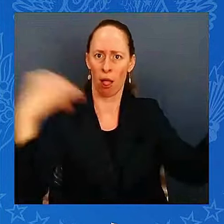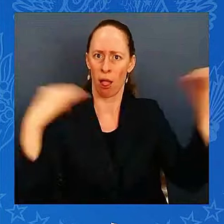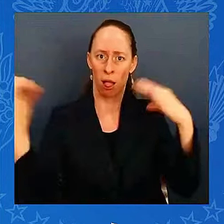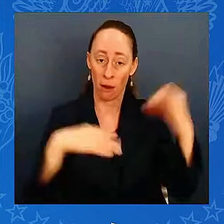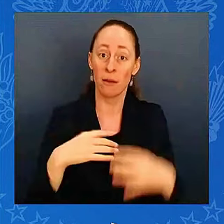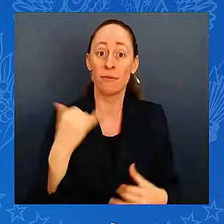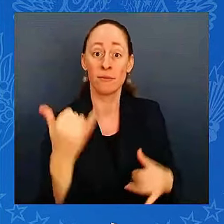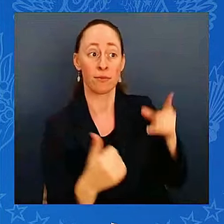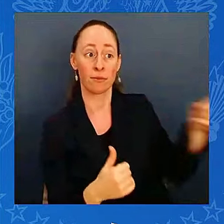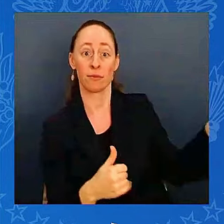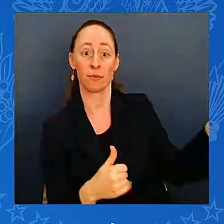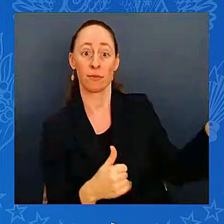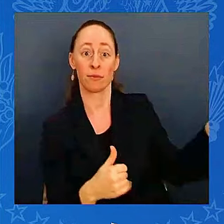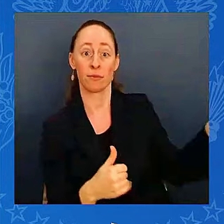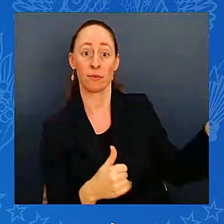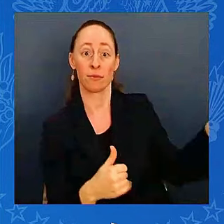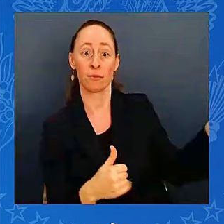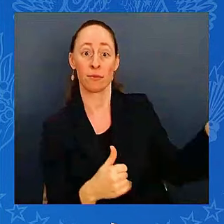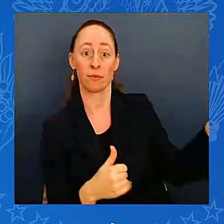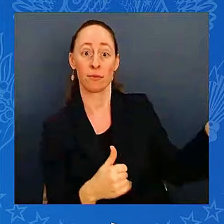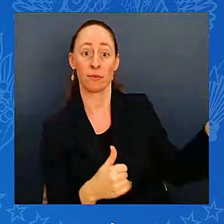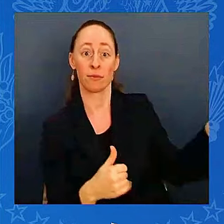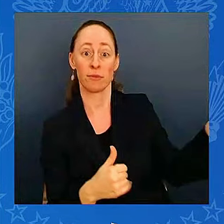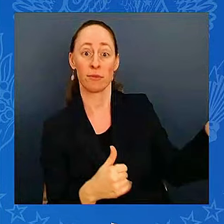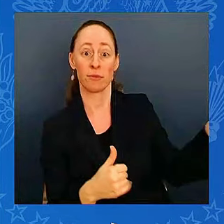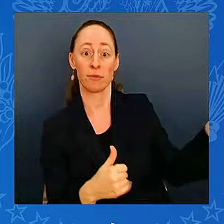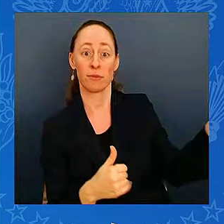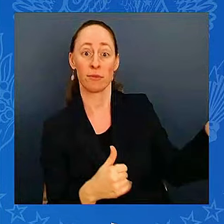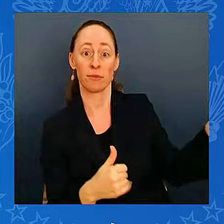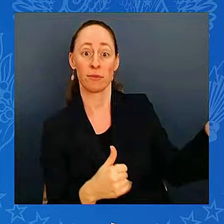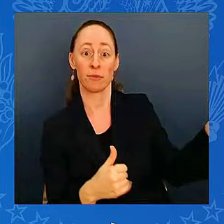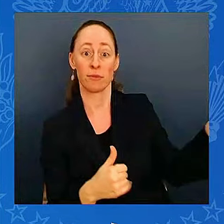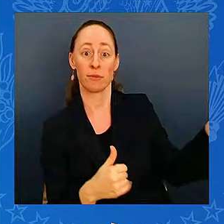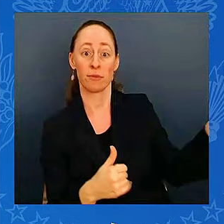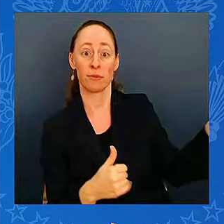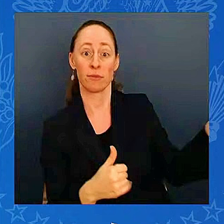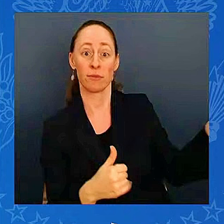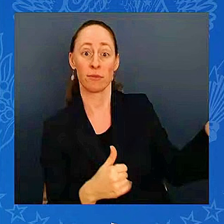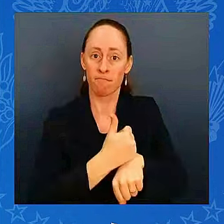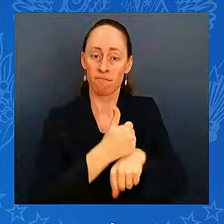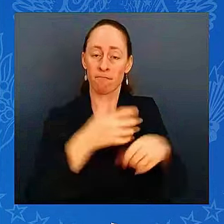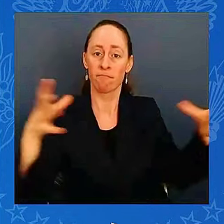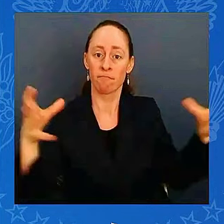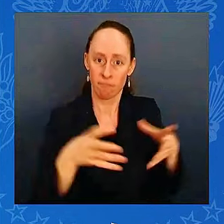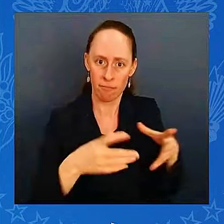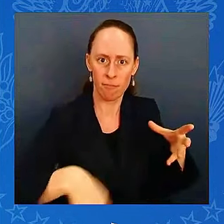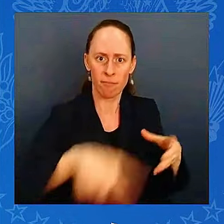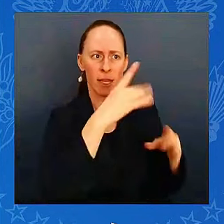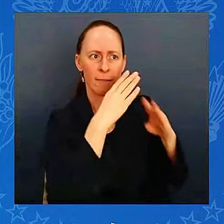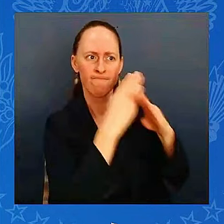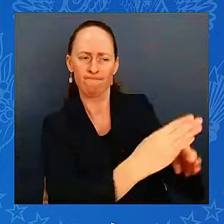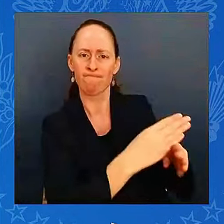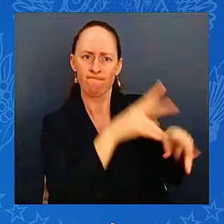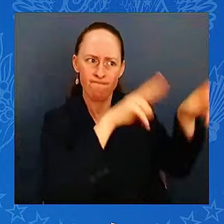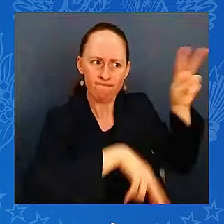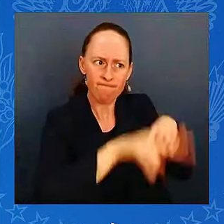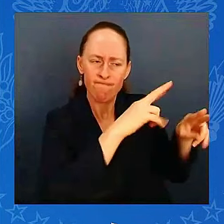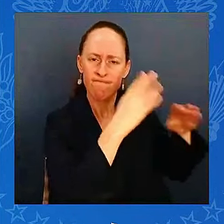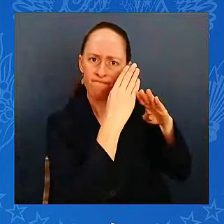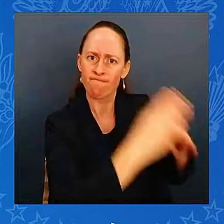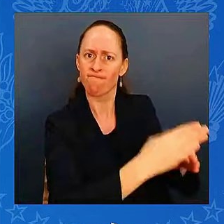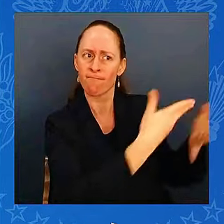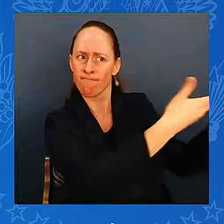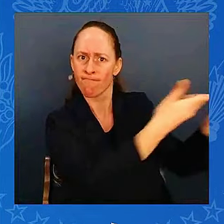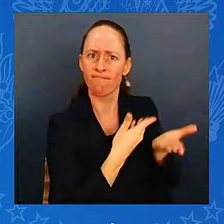enforcement cooperation to tackle the supply chains of precursor chemicals and pill presses. And I directed my team to build